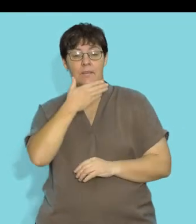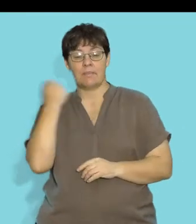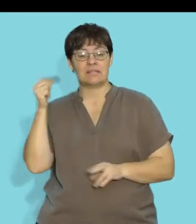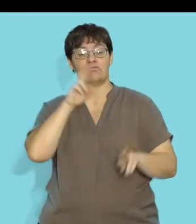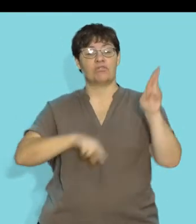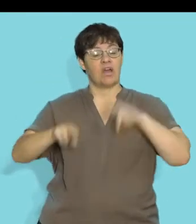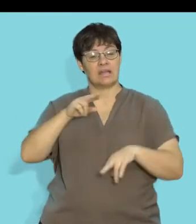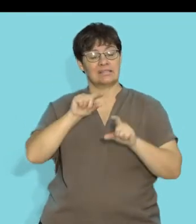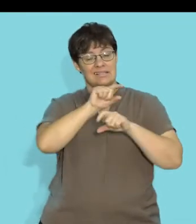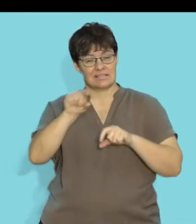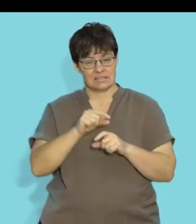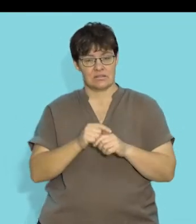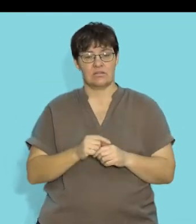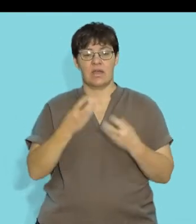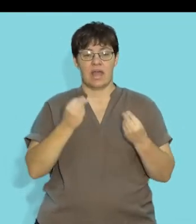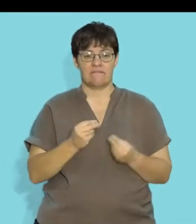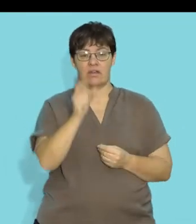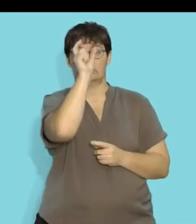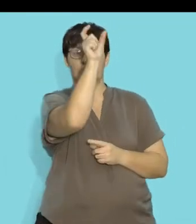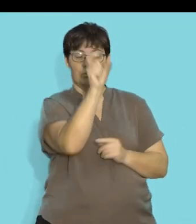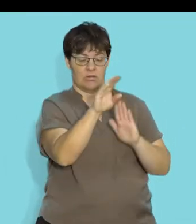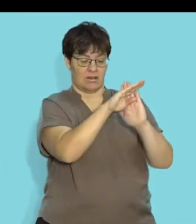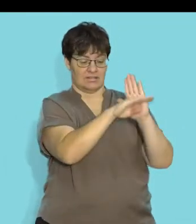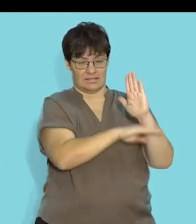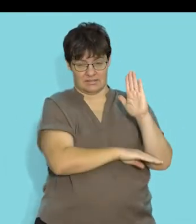the best way to revise any section is to have a